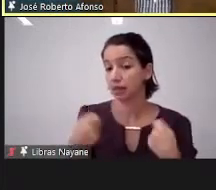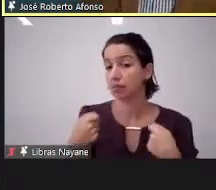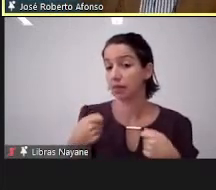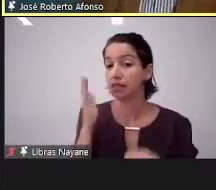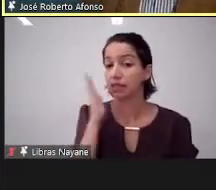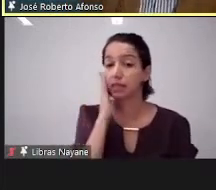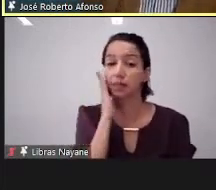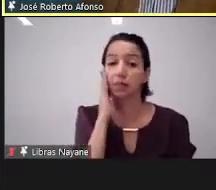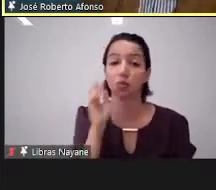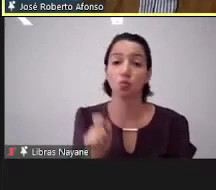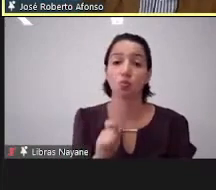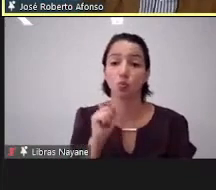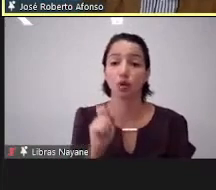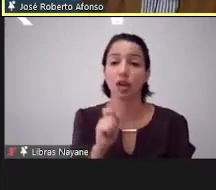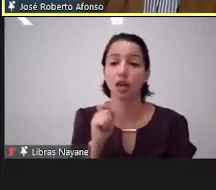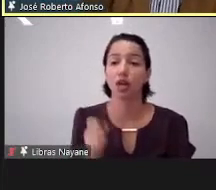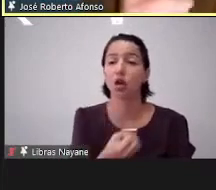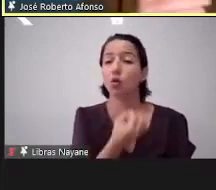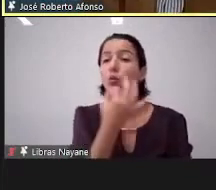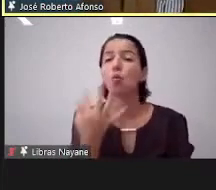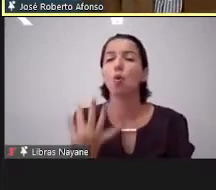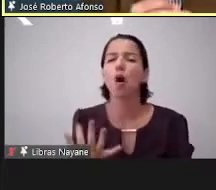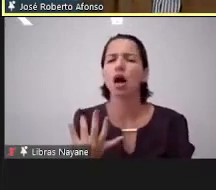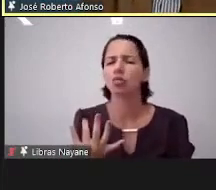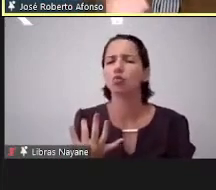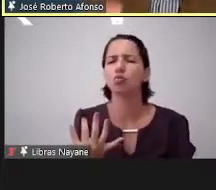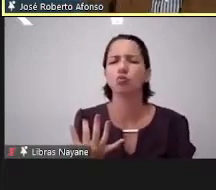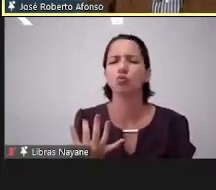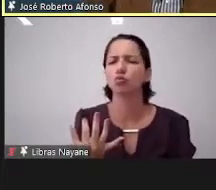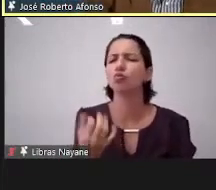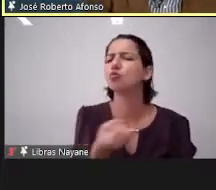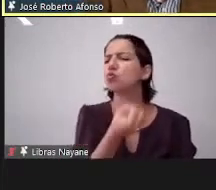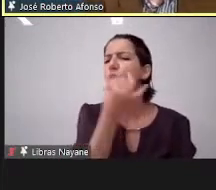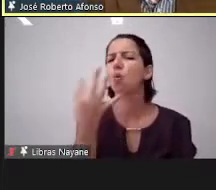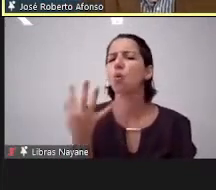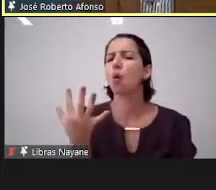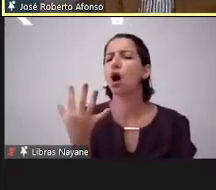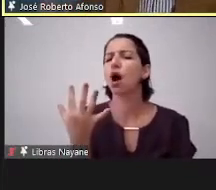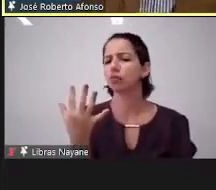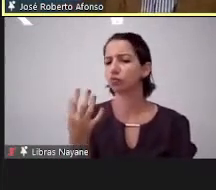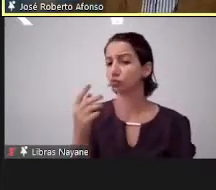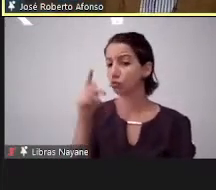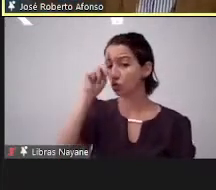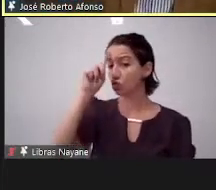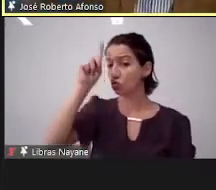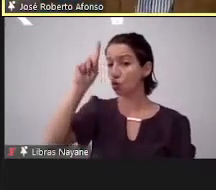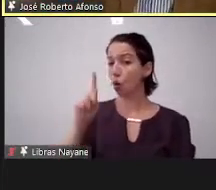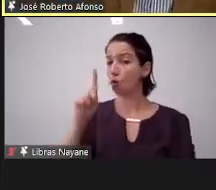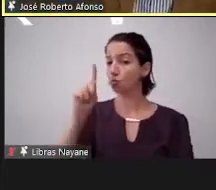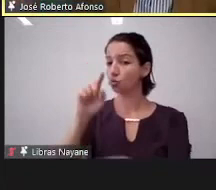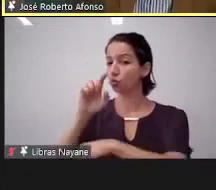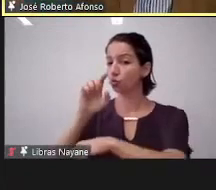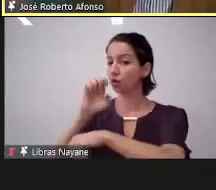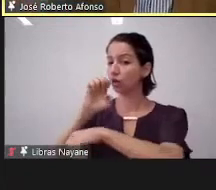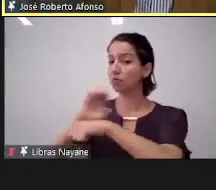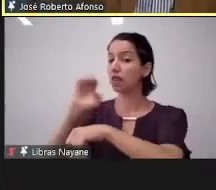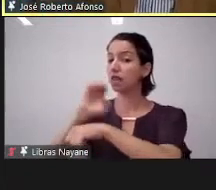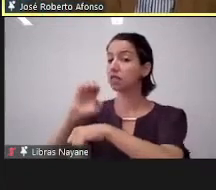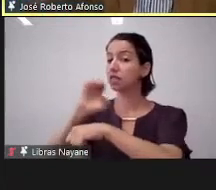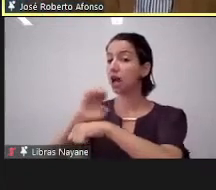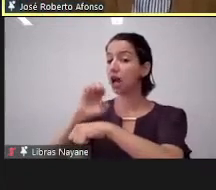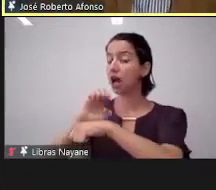and needed to know more in Brazil, the number of business